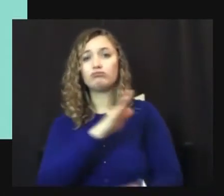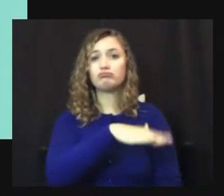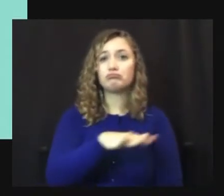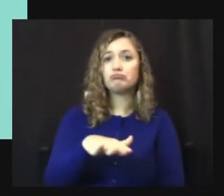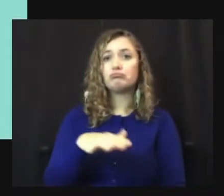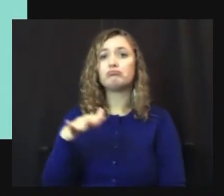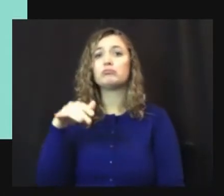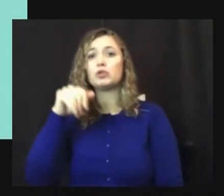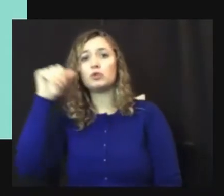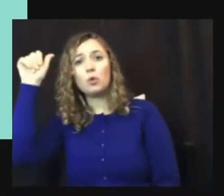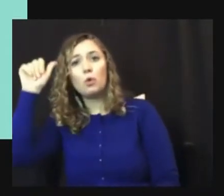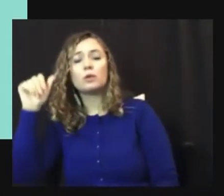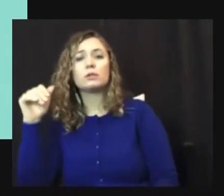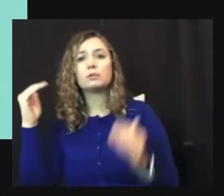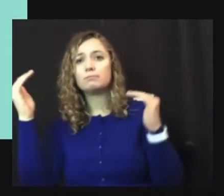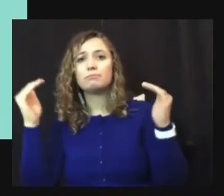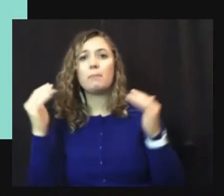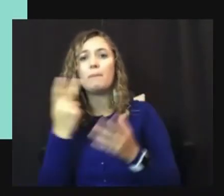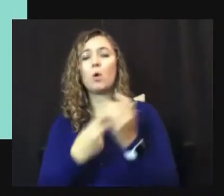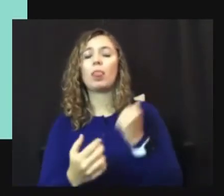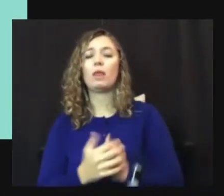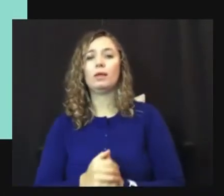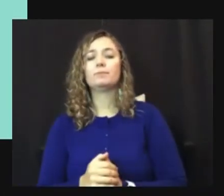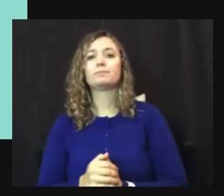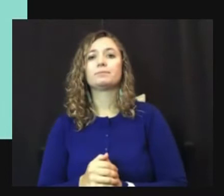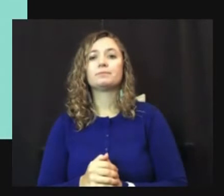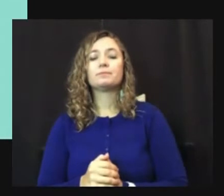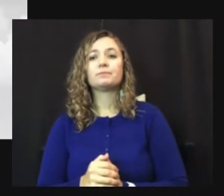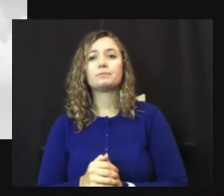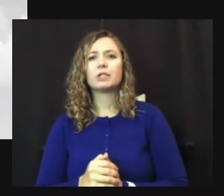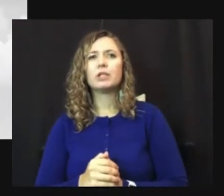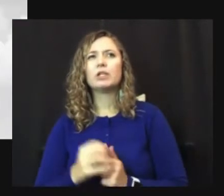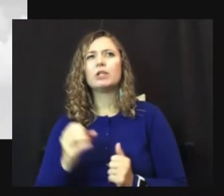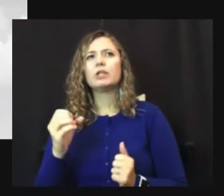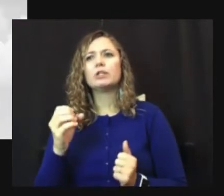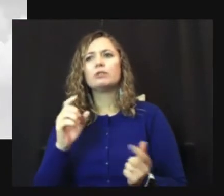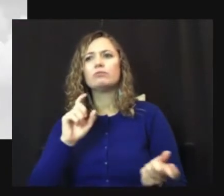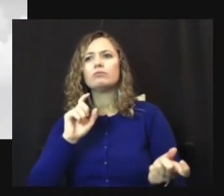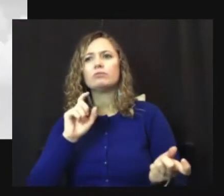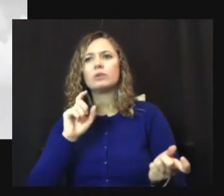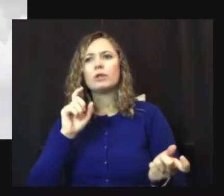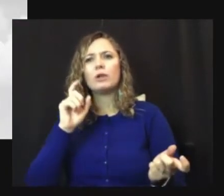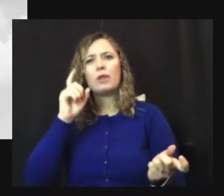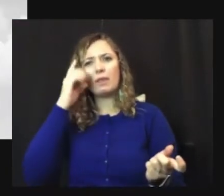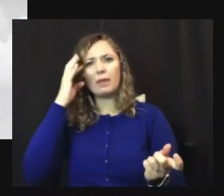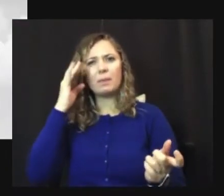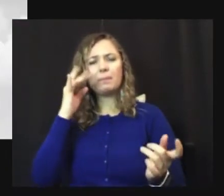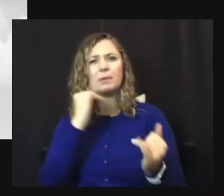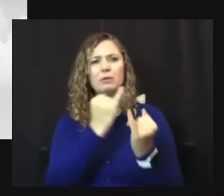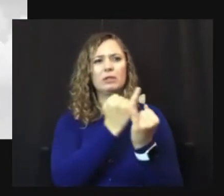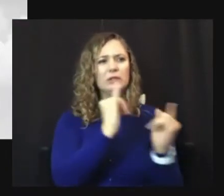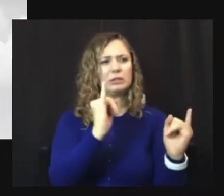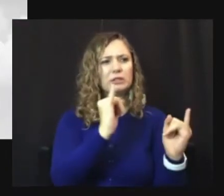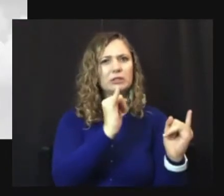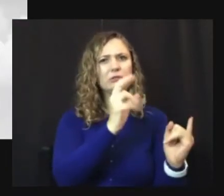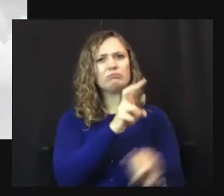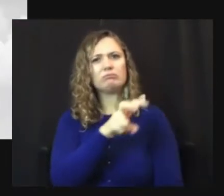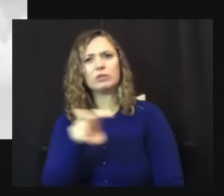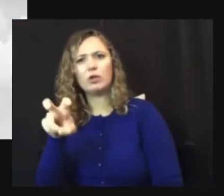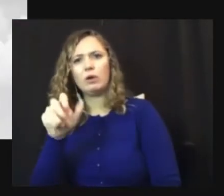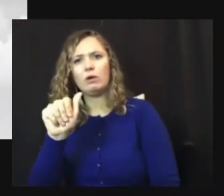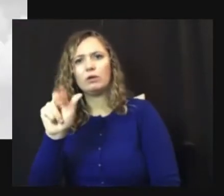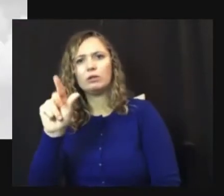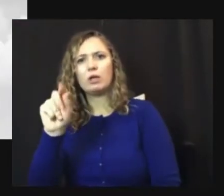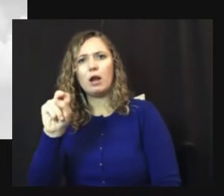move from that value of independence. Kate, you want to take it?